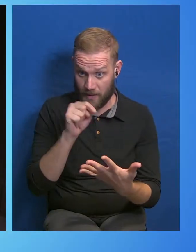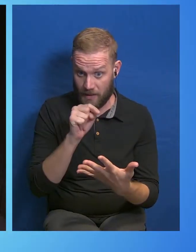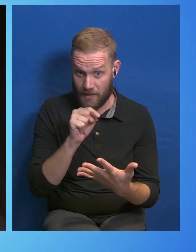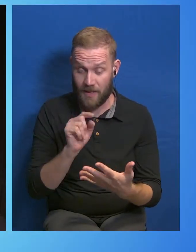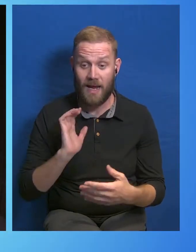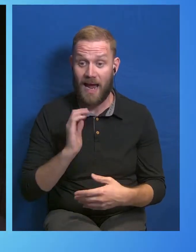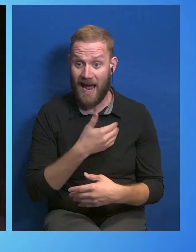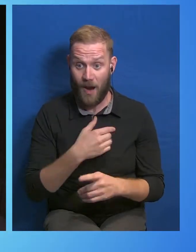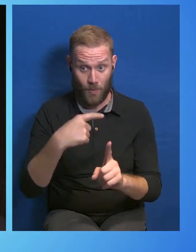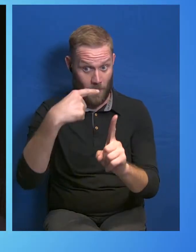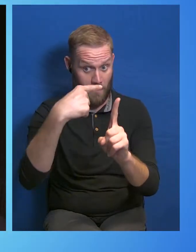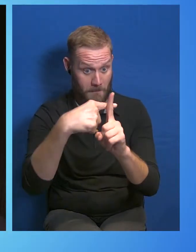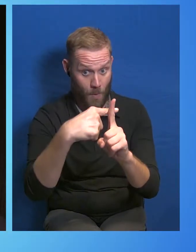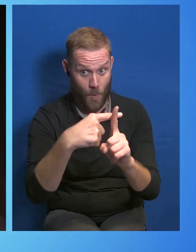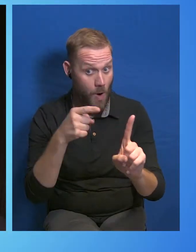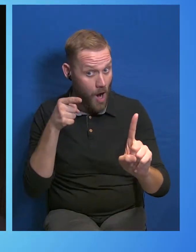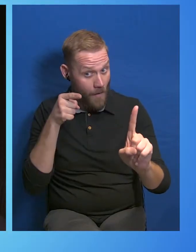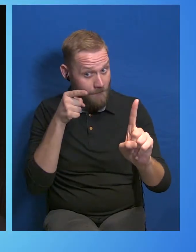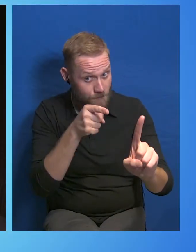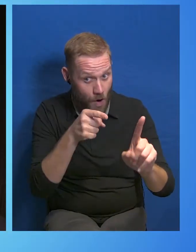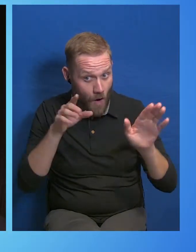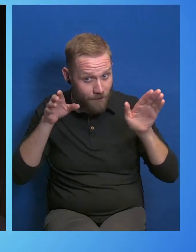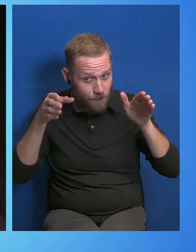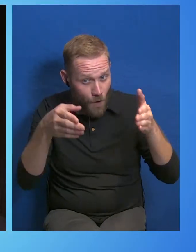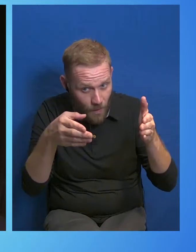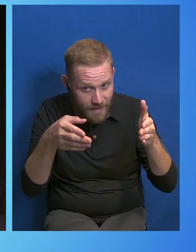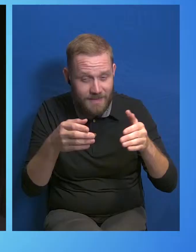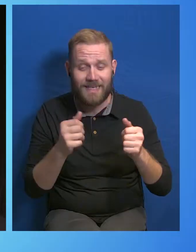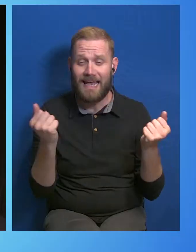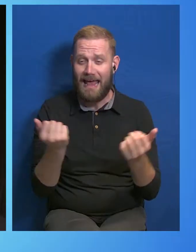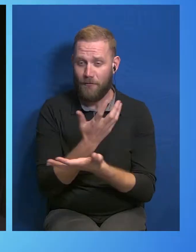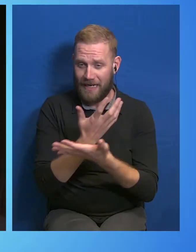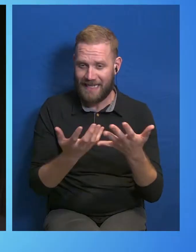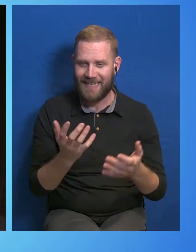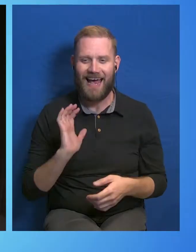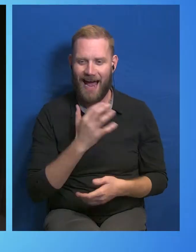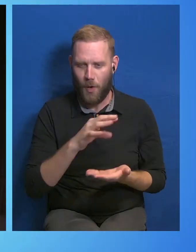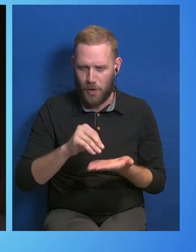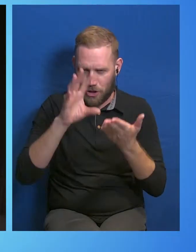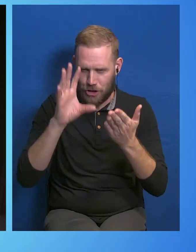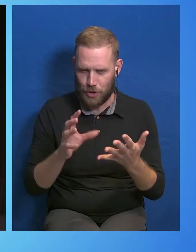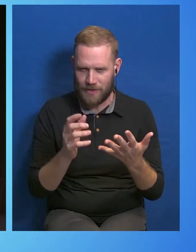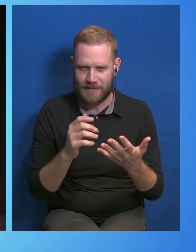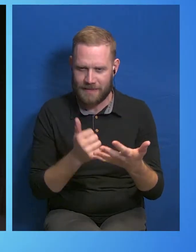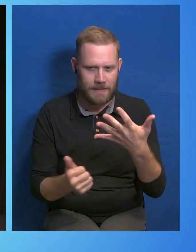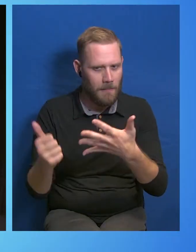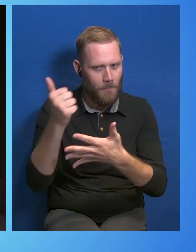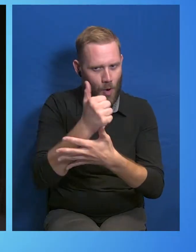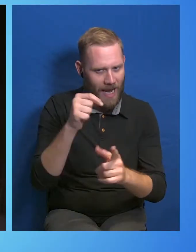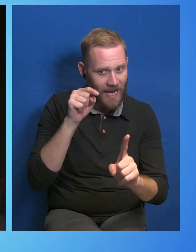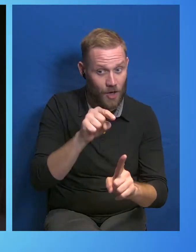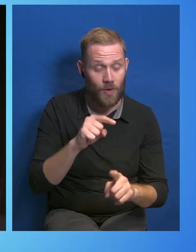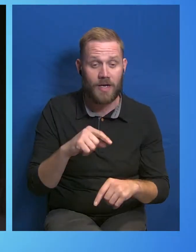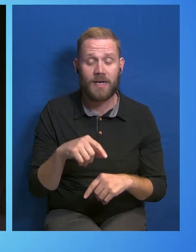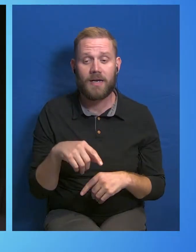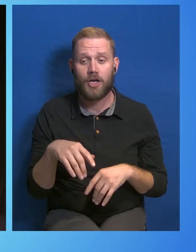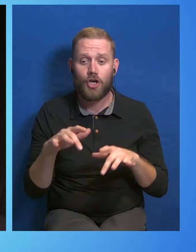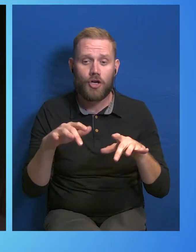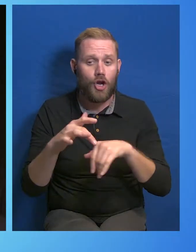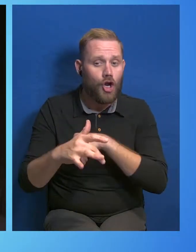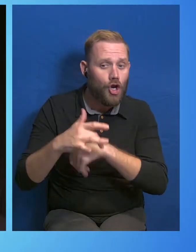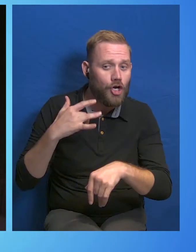Our bullseye, our focus, is our students. Early language